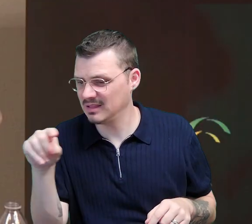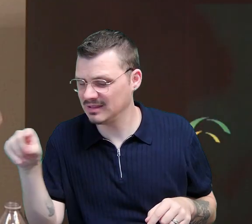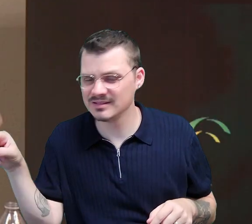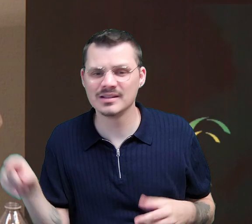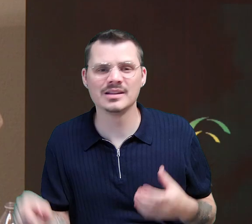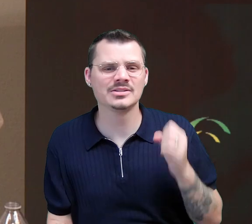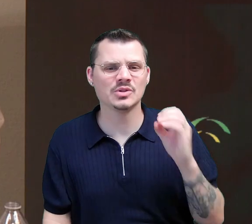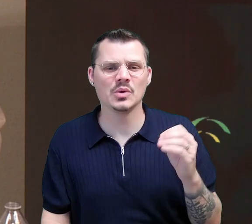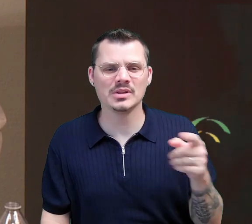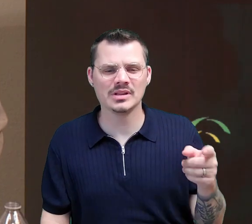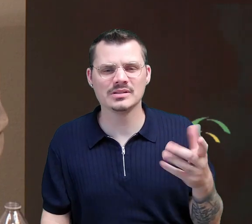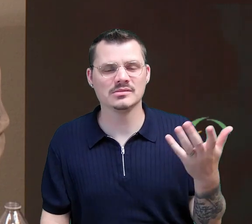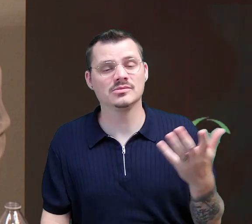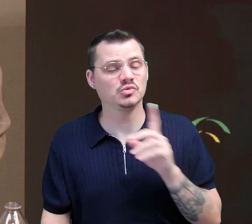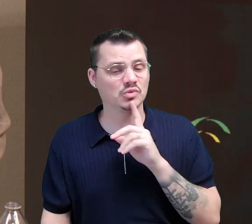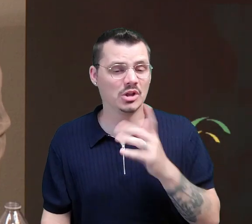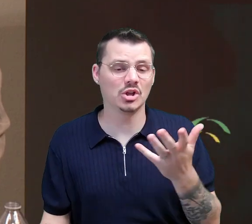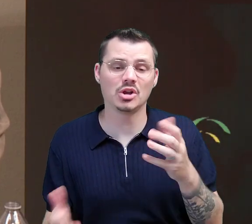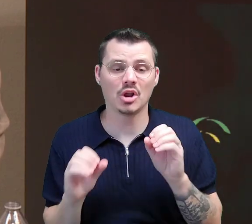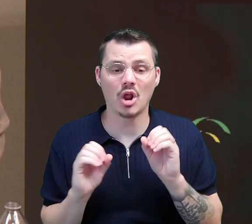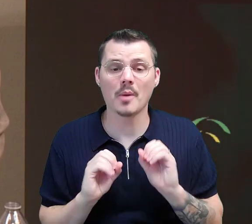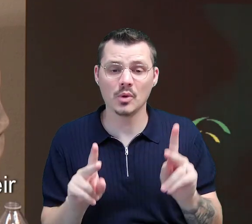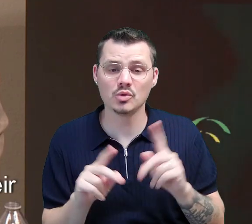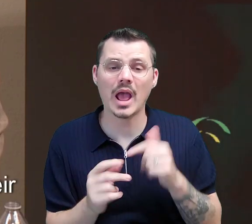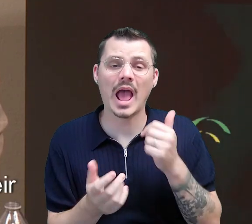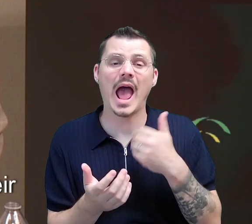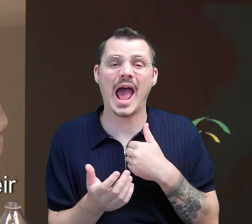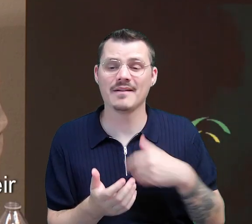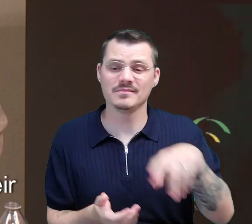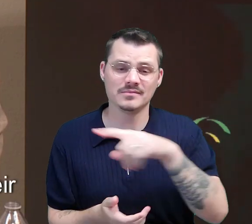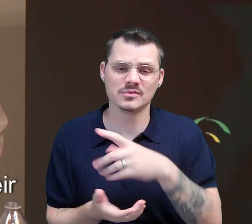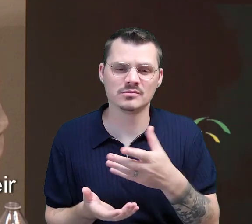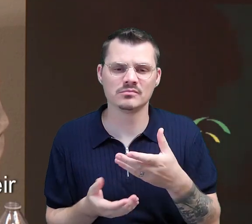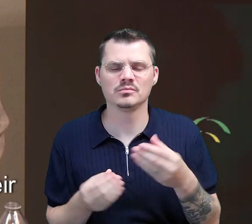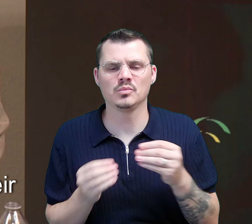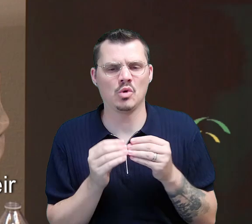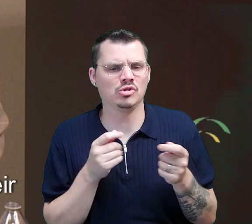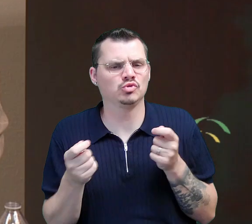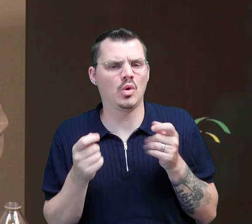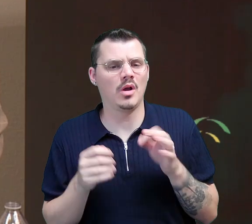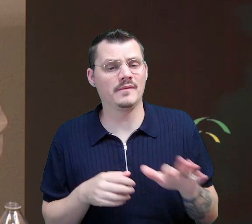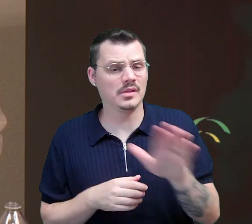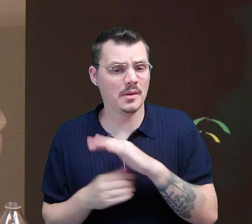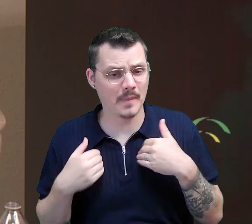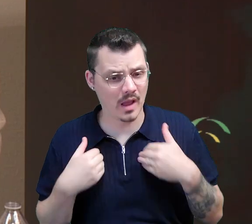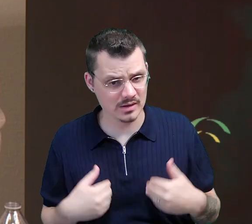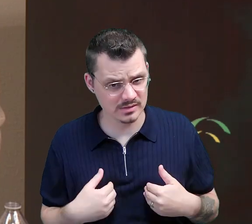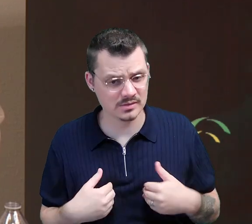So this is actually an opportunity to help people regain control of their bodies,